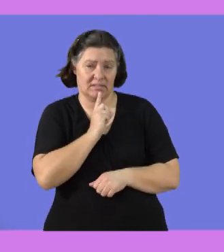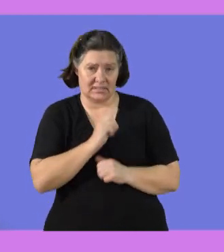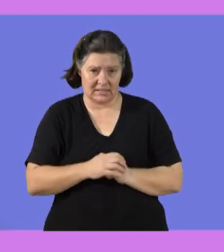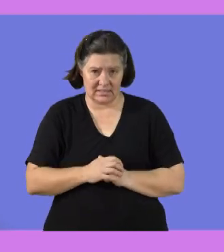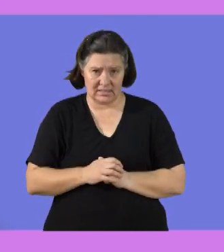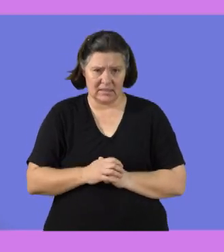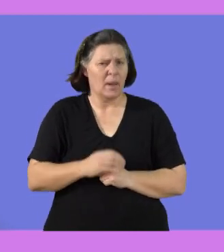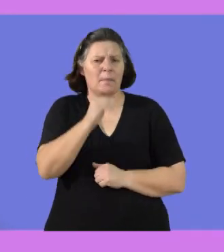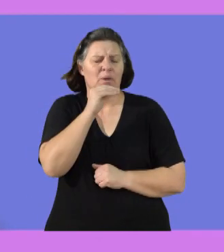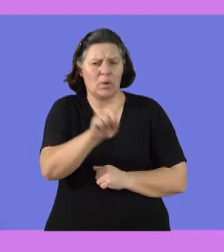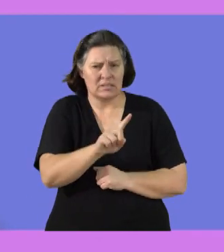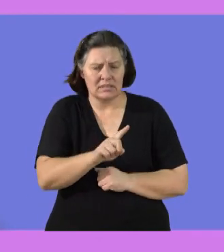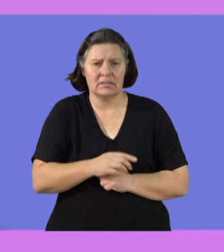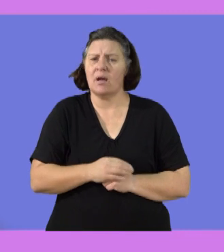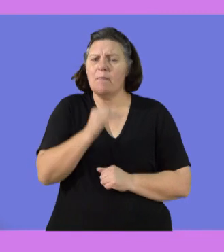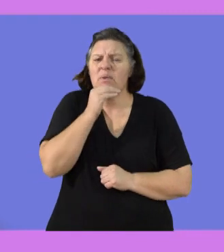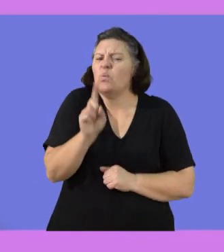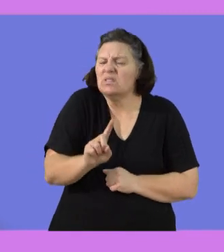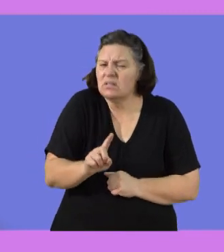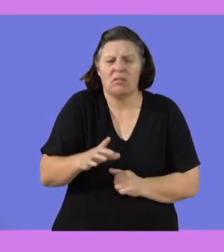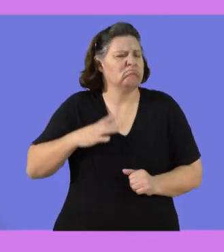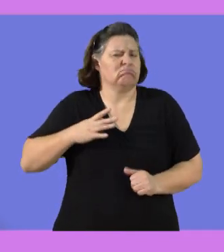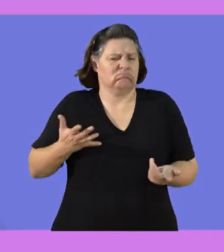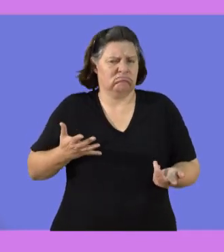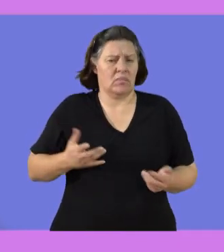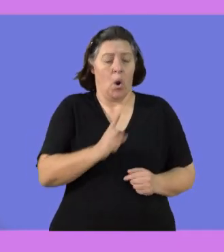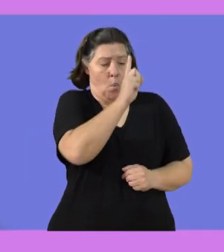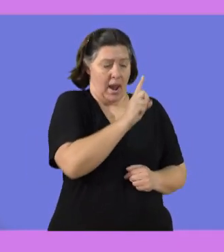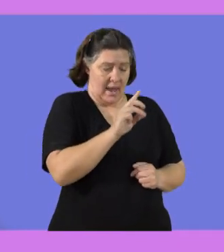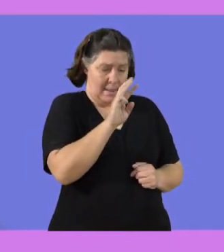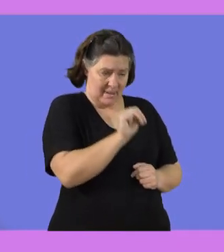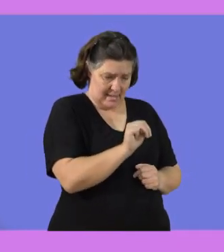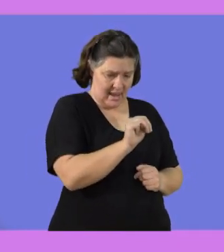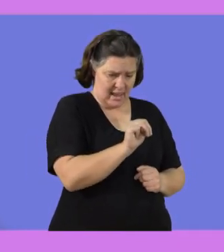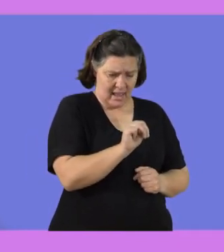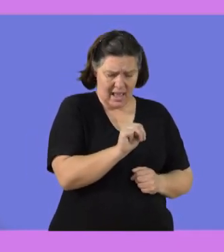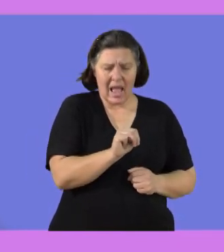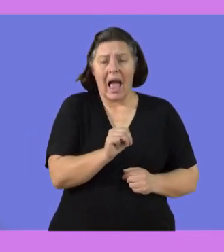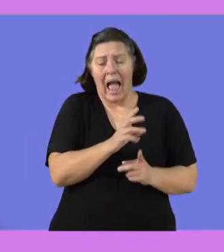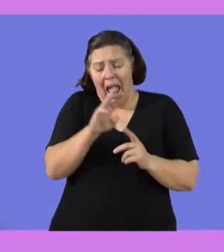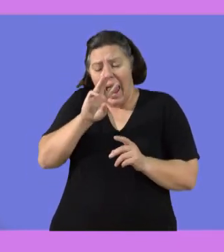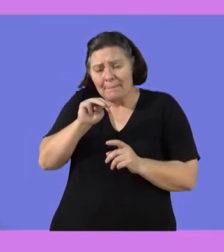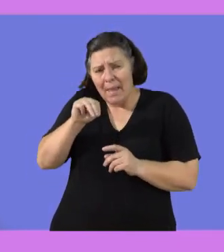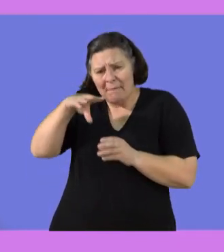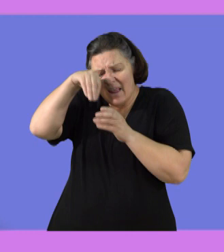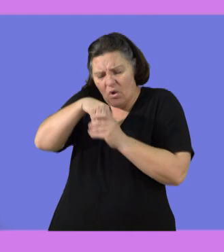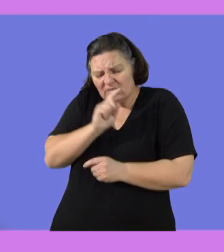1,000. What does it mean? All it means is 1 meter is equivalent